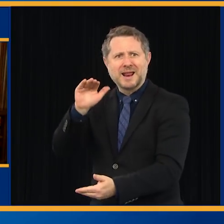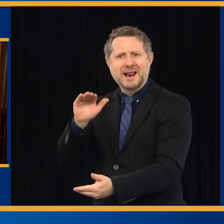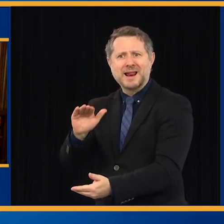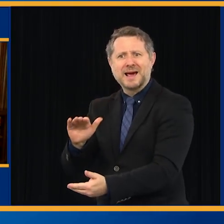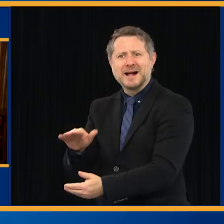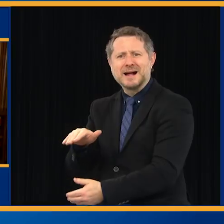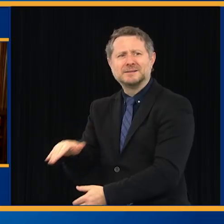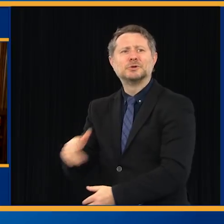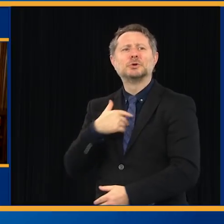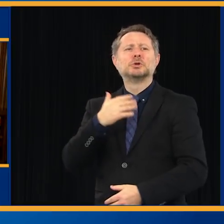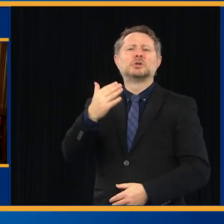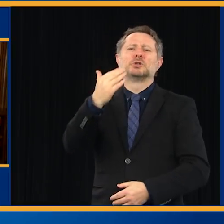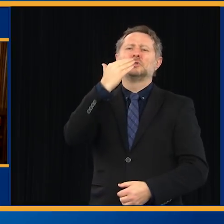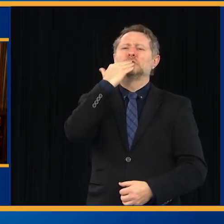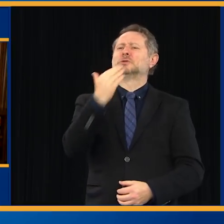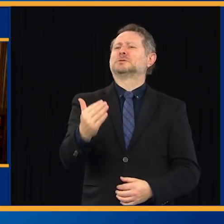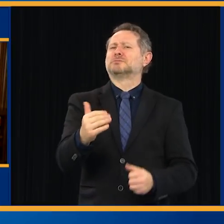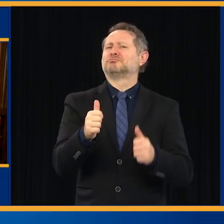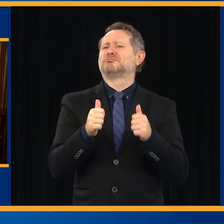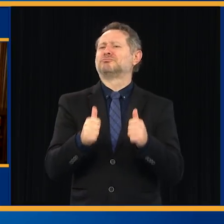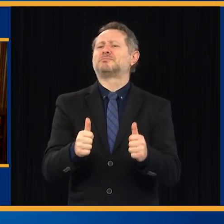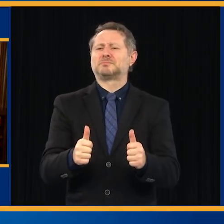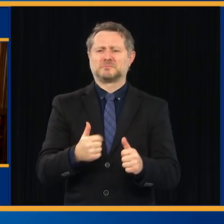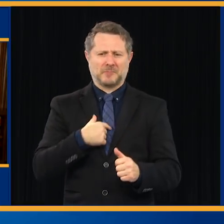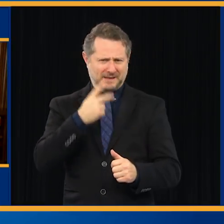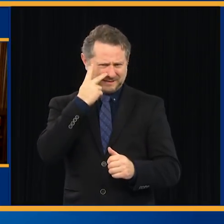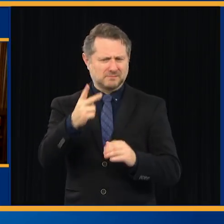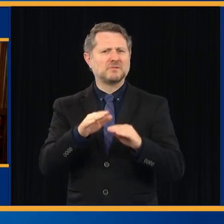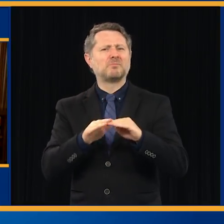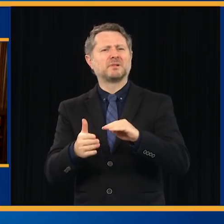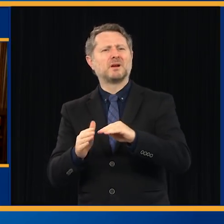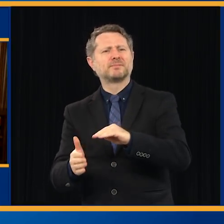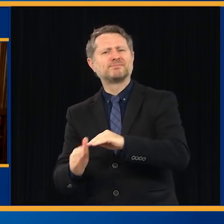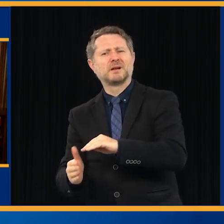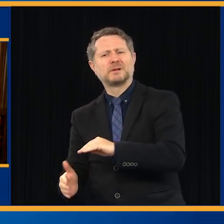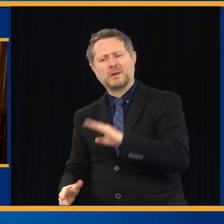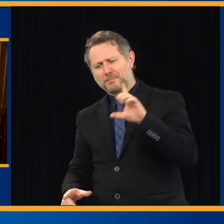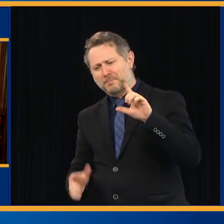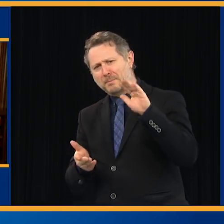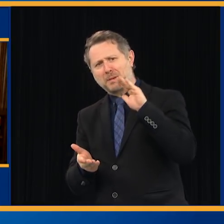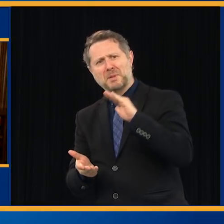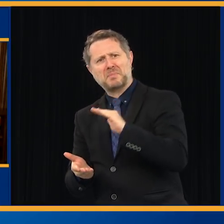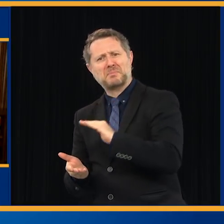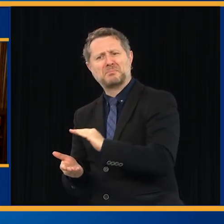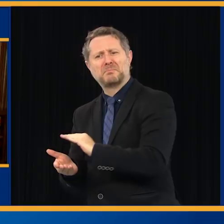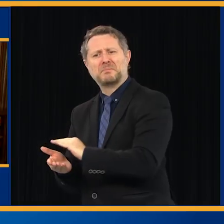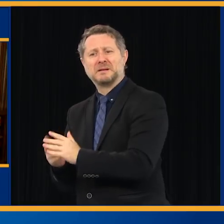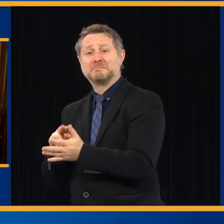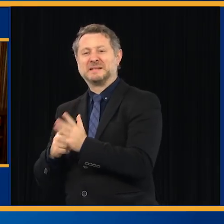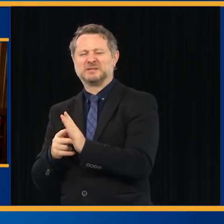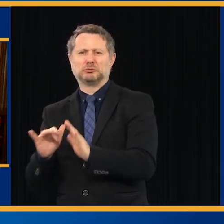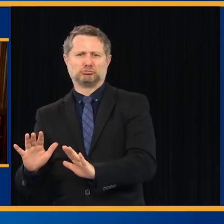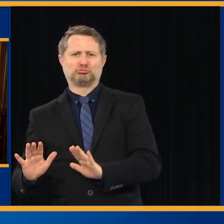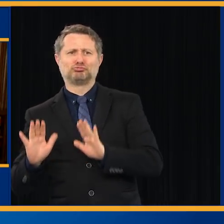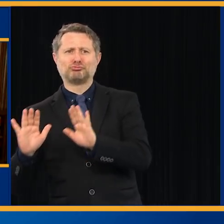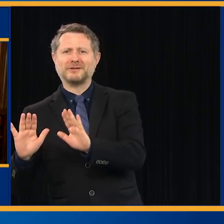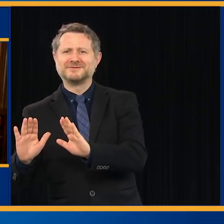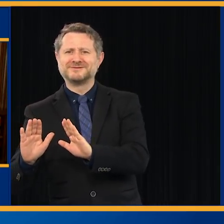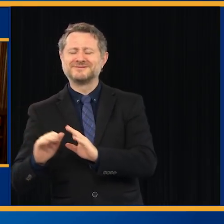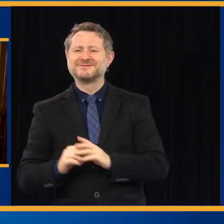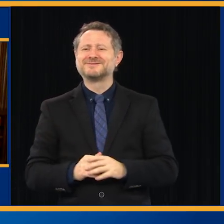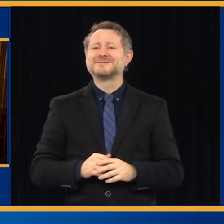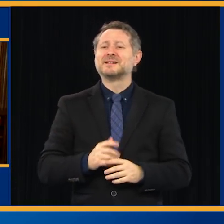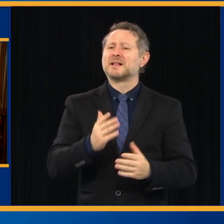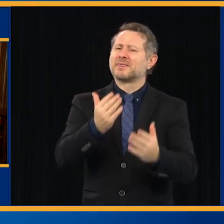conference today as they trend downward. That's really a very good and positive thing. And thanks for